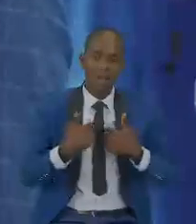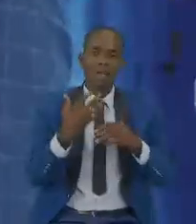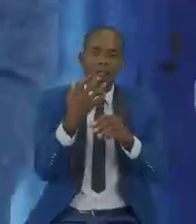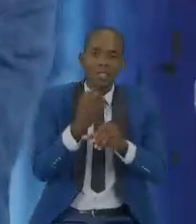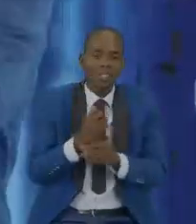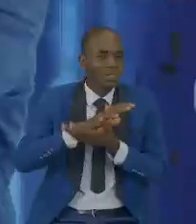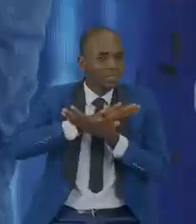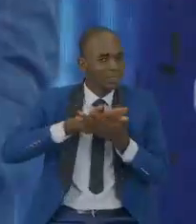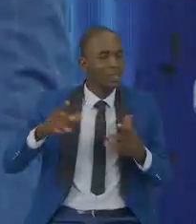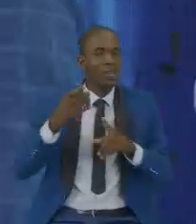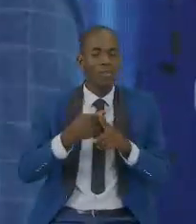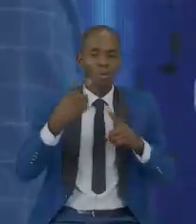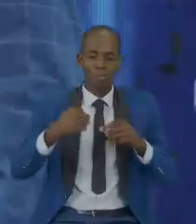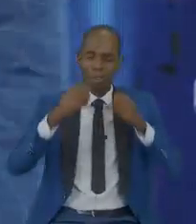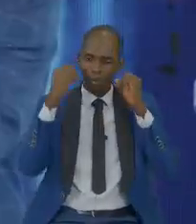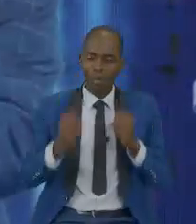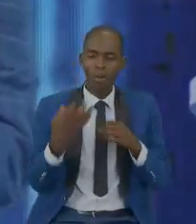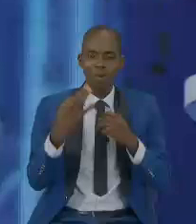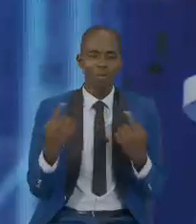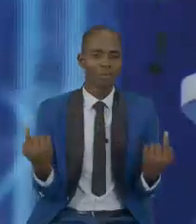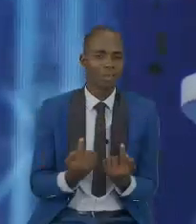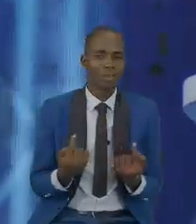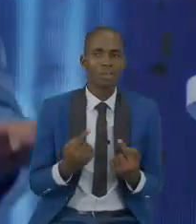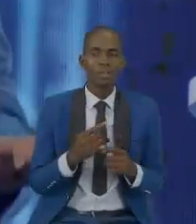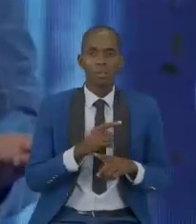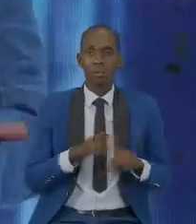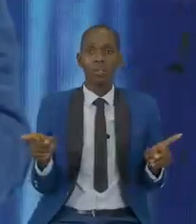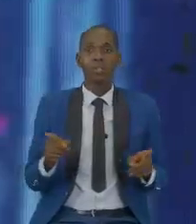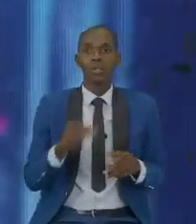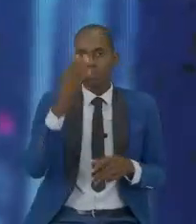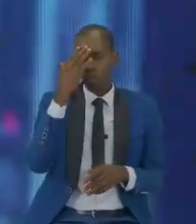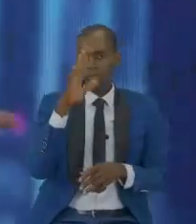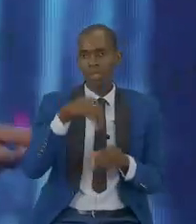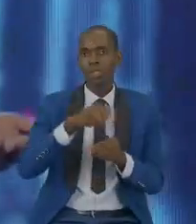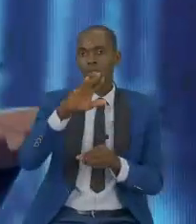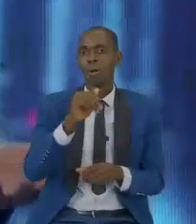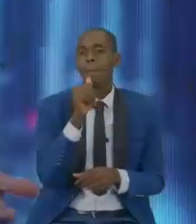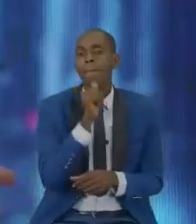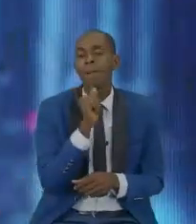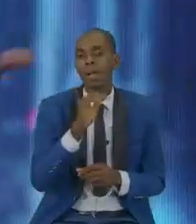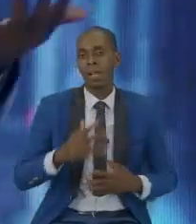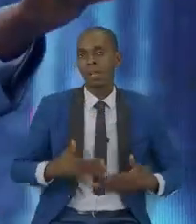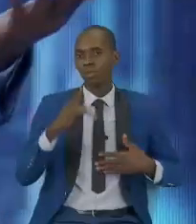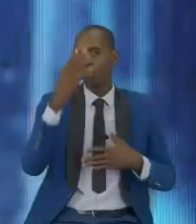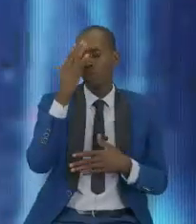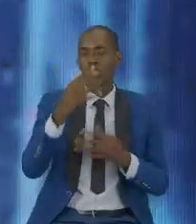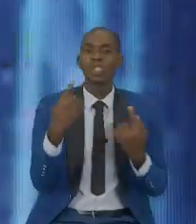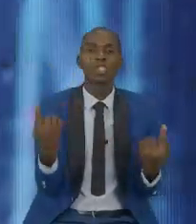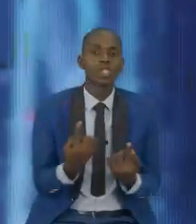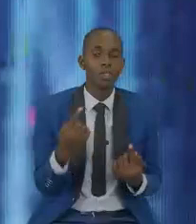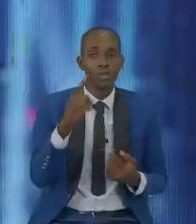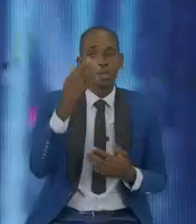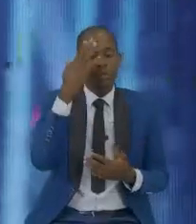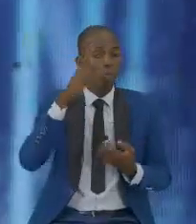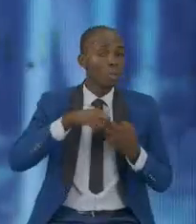bondage of sin and from the affliction. You know the, your private life, you know the sin, you know the defeat you